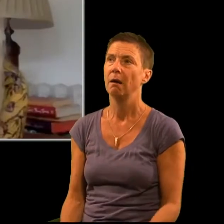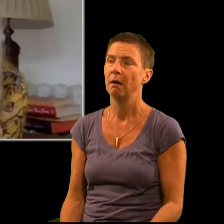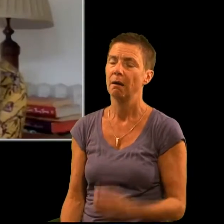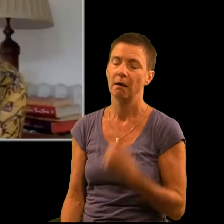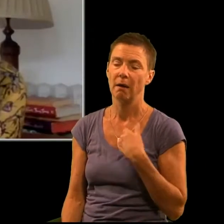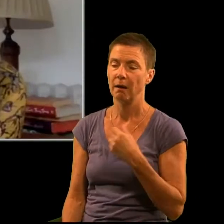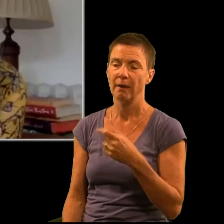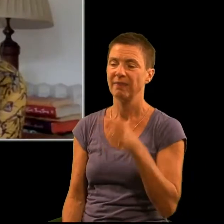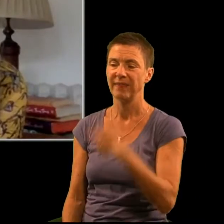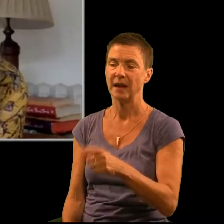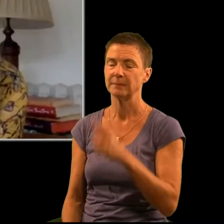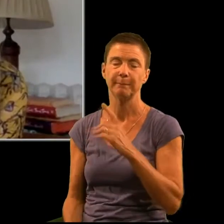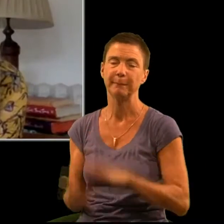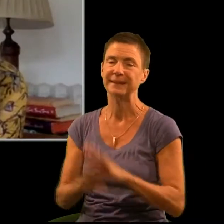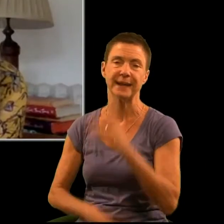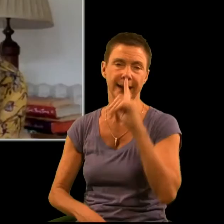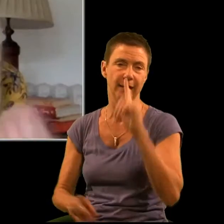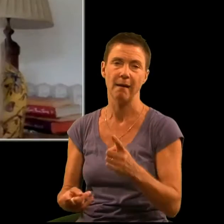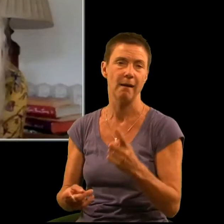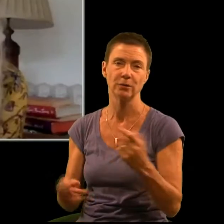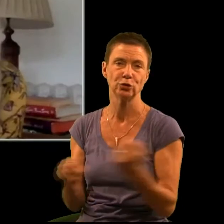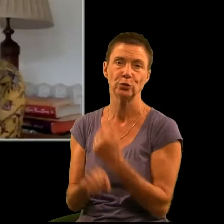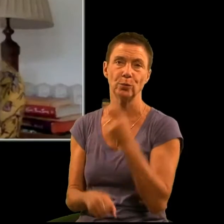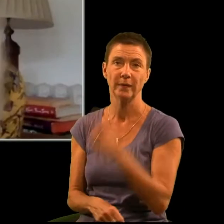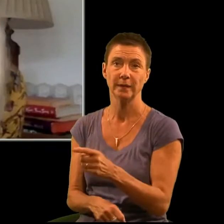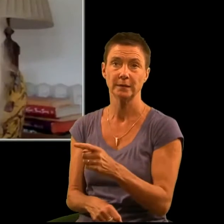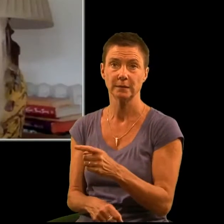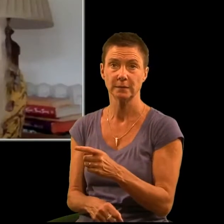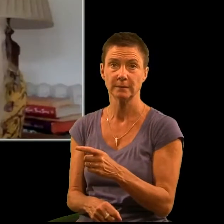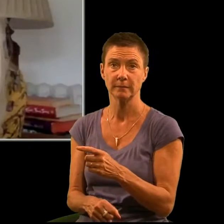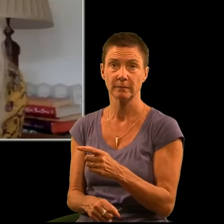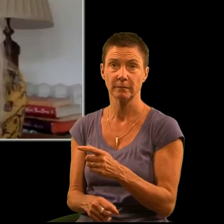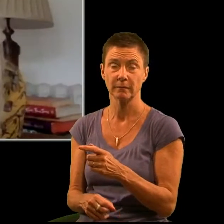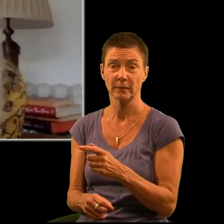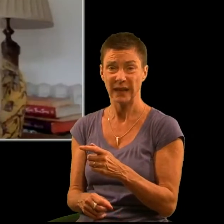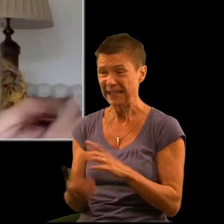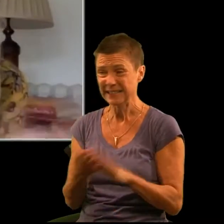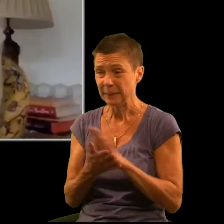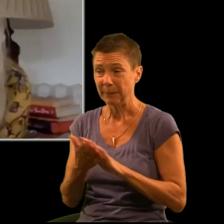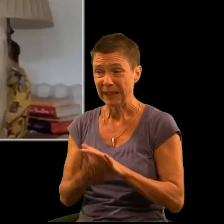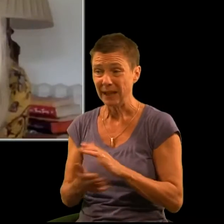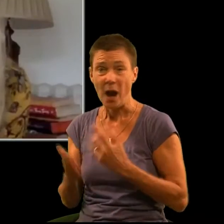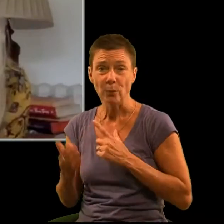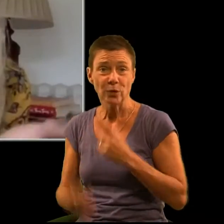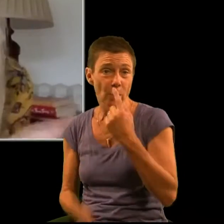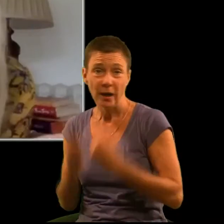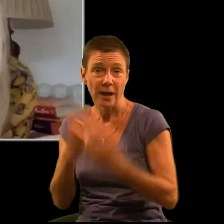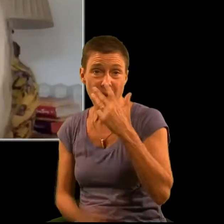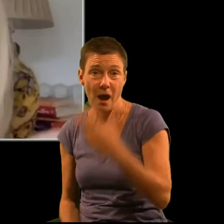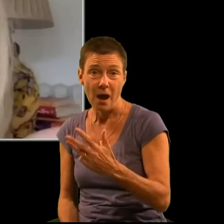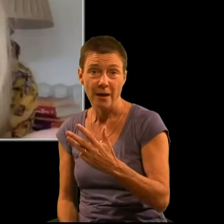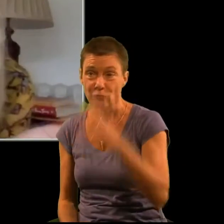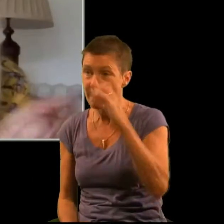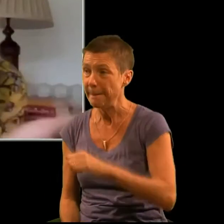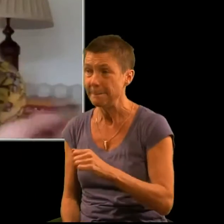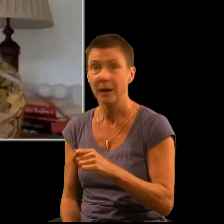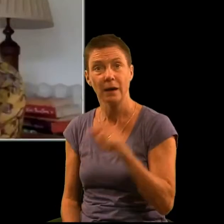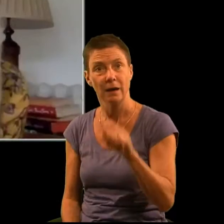be an illustrator. And it didn't mean that, it meant I was only 9. Don't forget, you're only